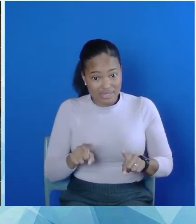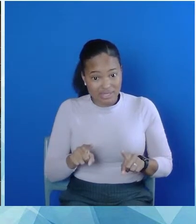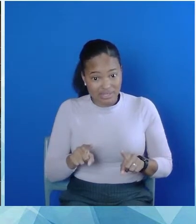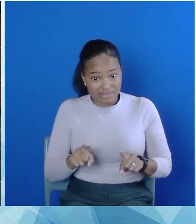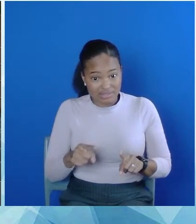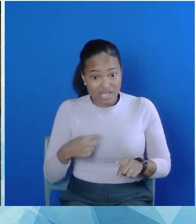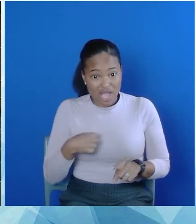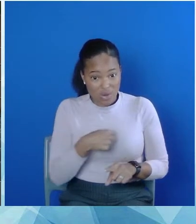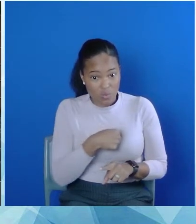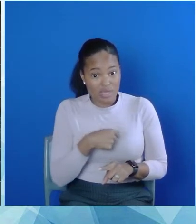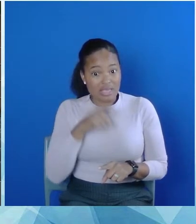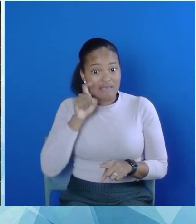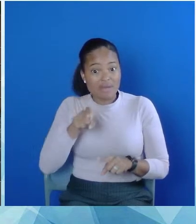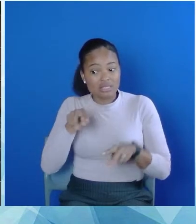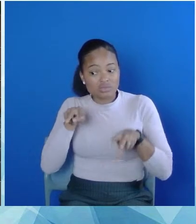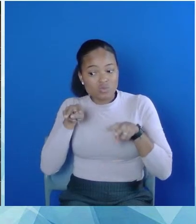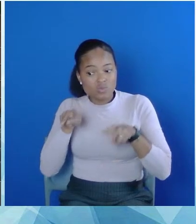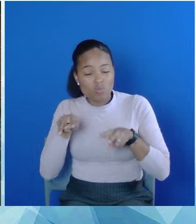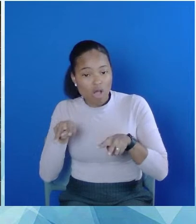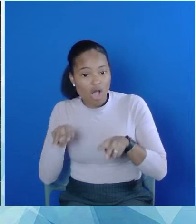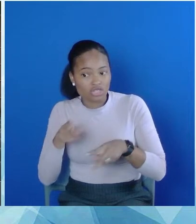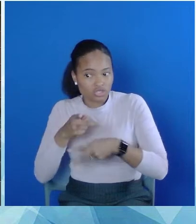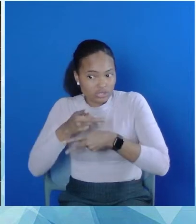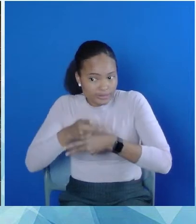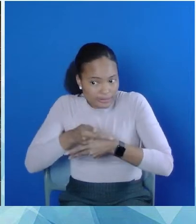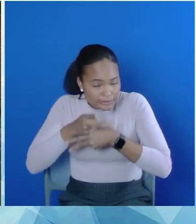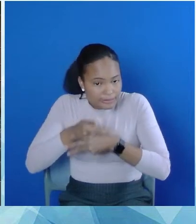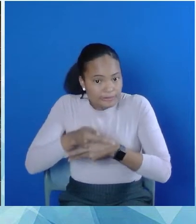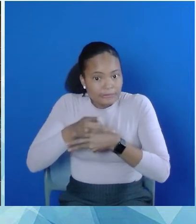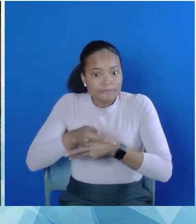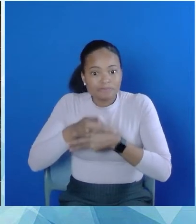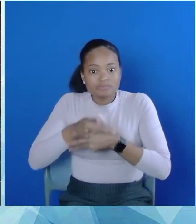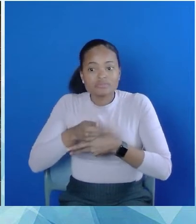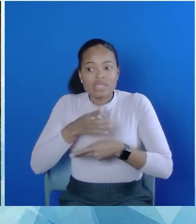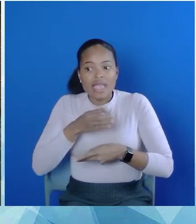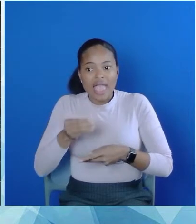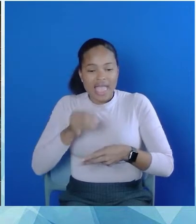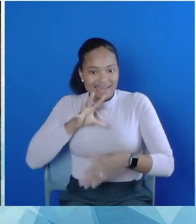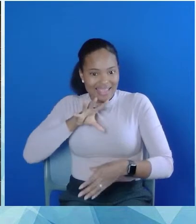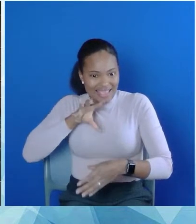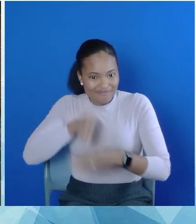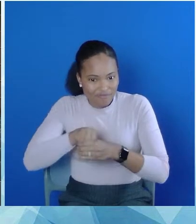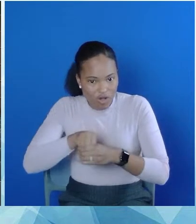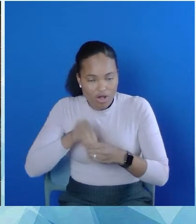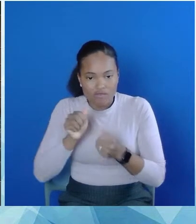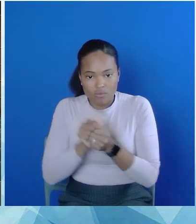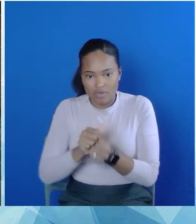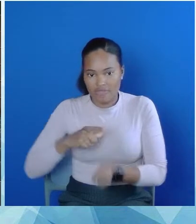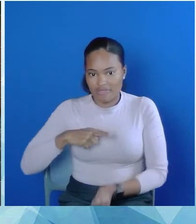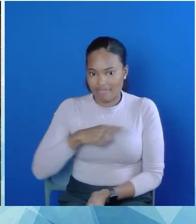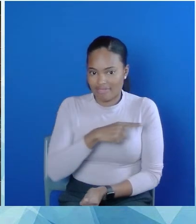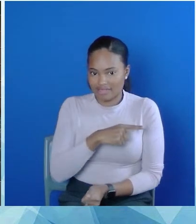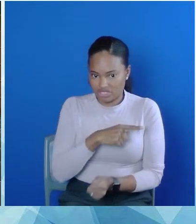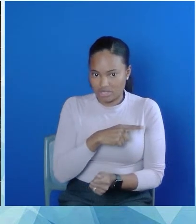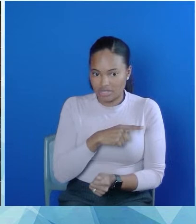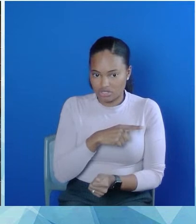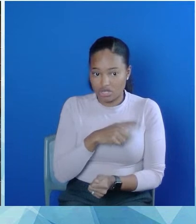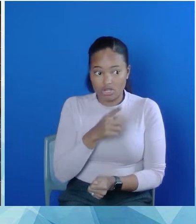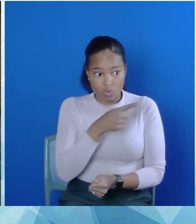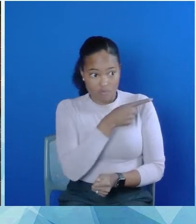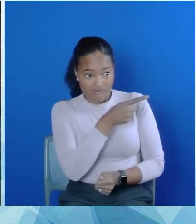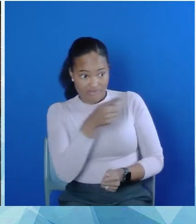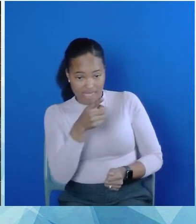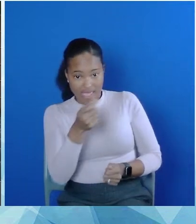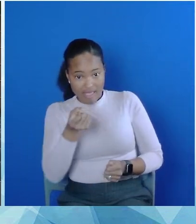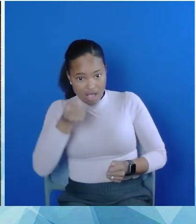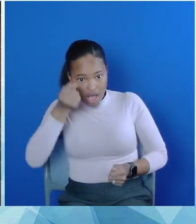be watching and we need to be highly involved with the legislature so that they understand